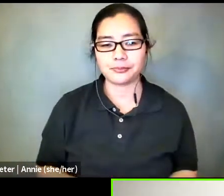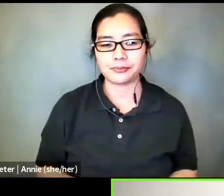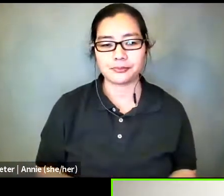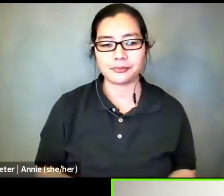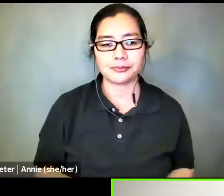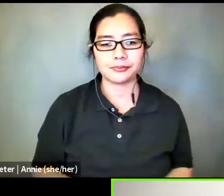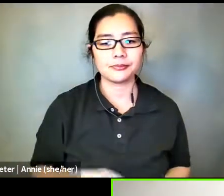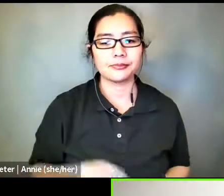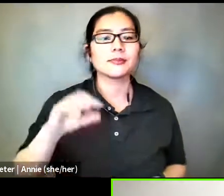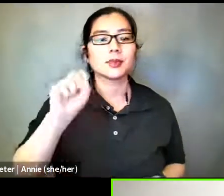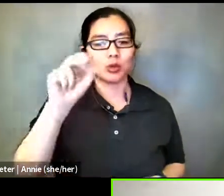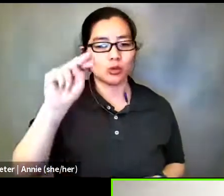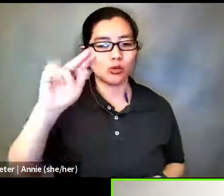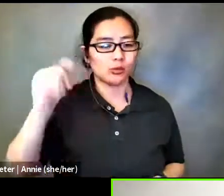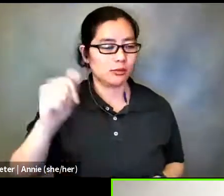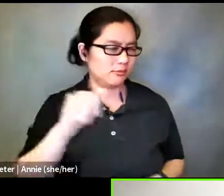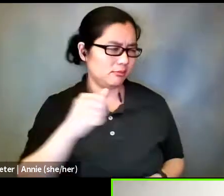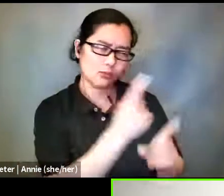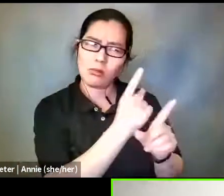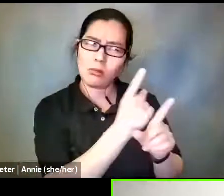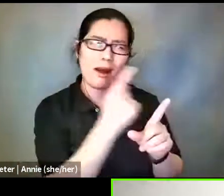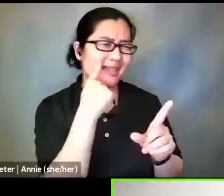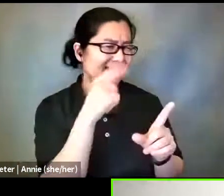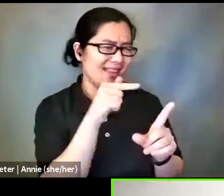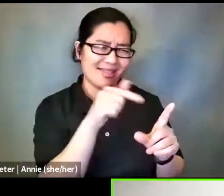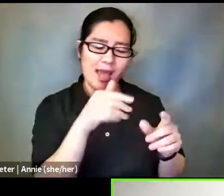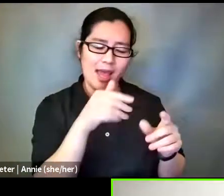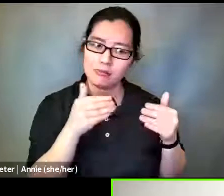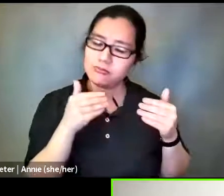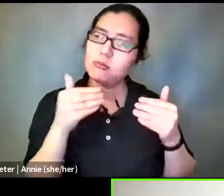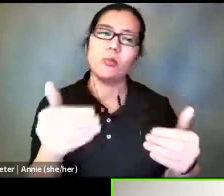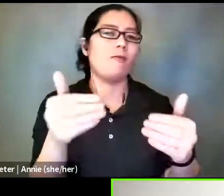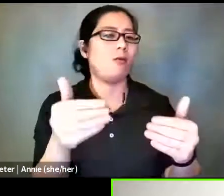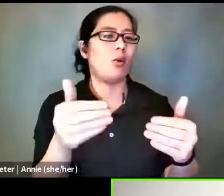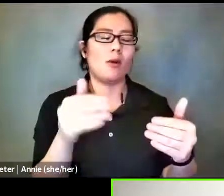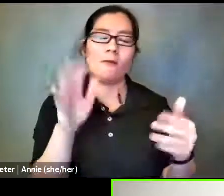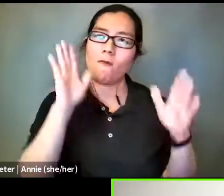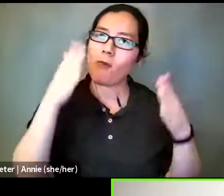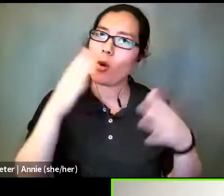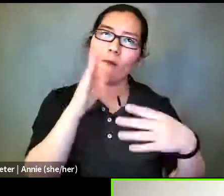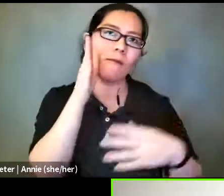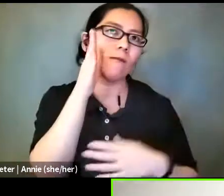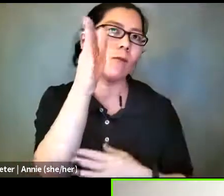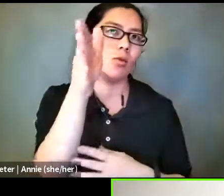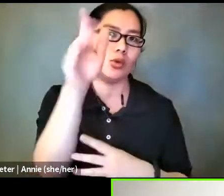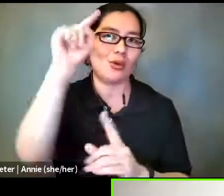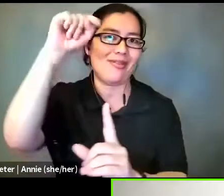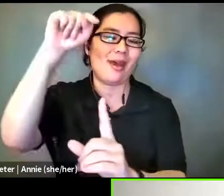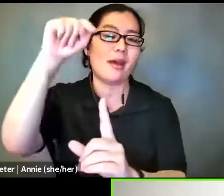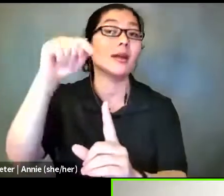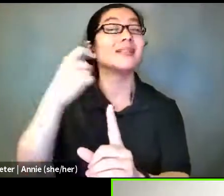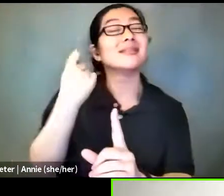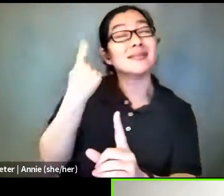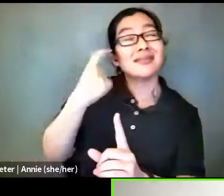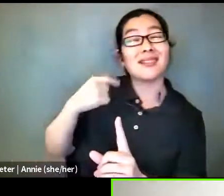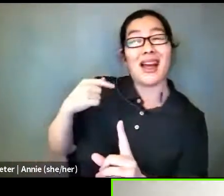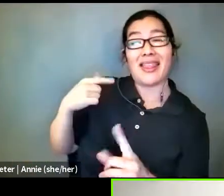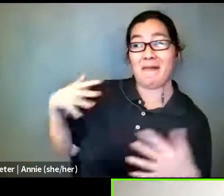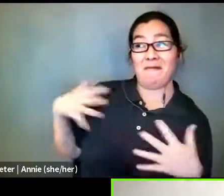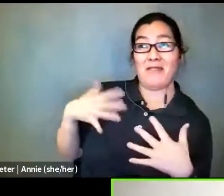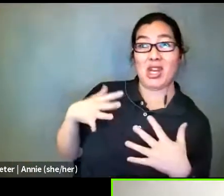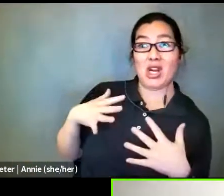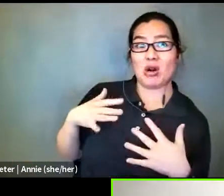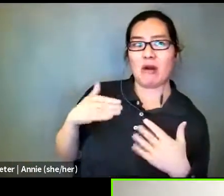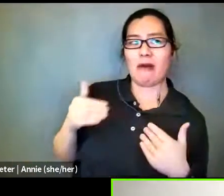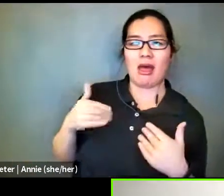think that fear of moving forward kind of stops us from moving forward, I should say. That